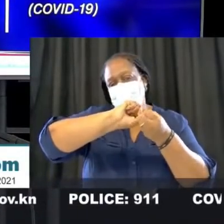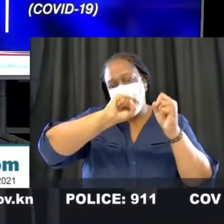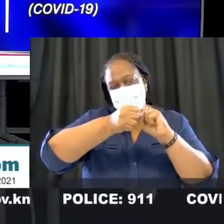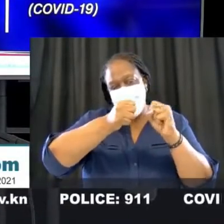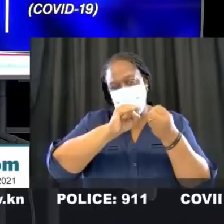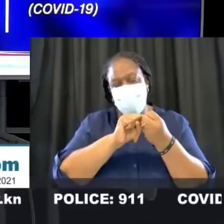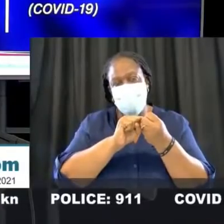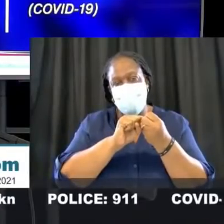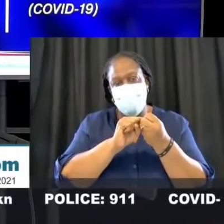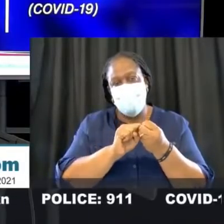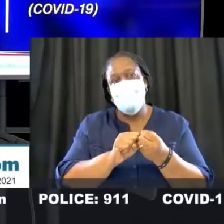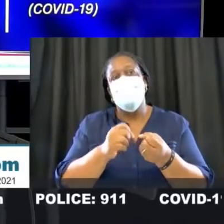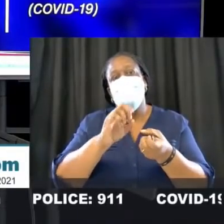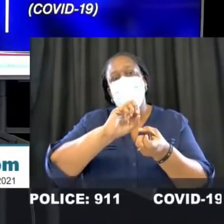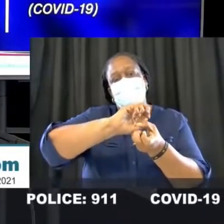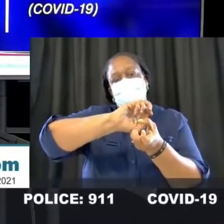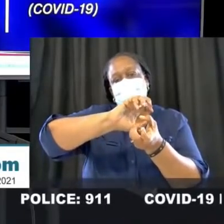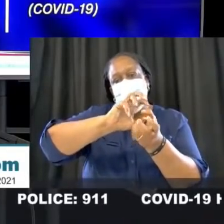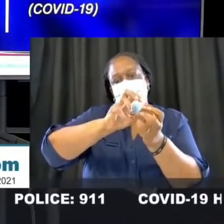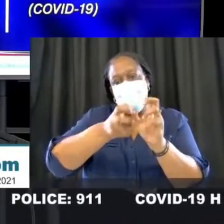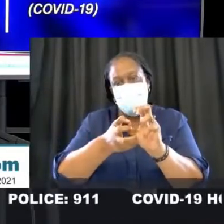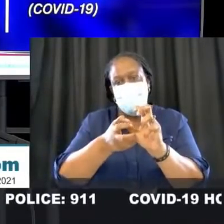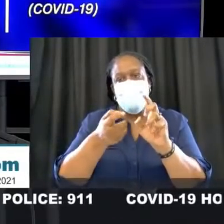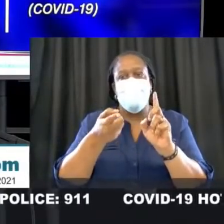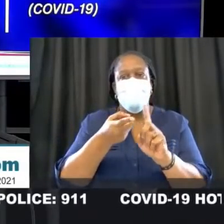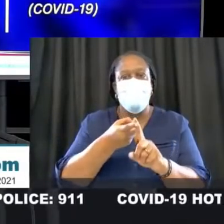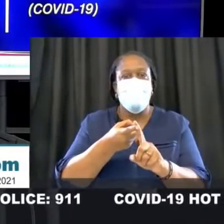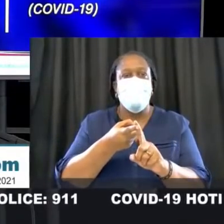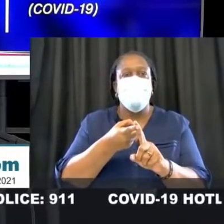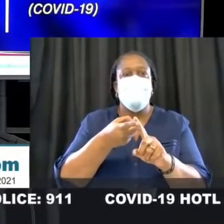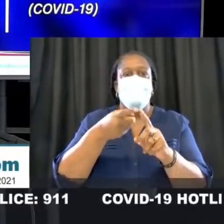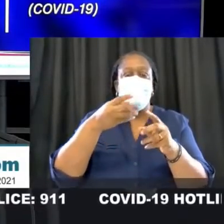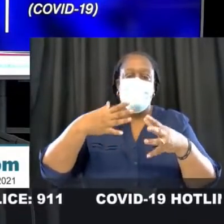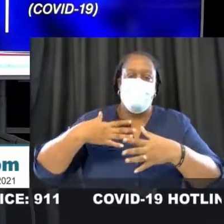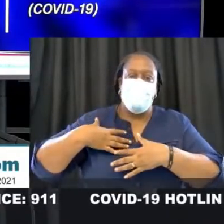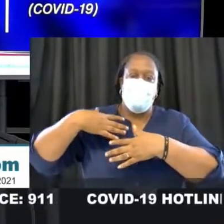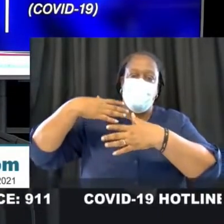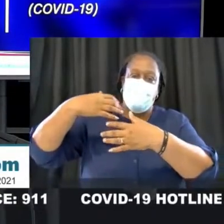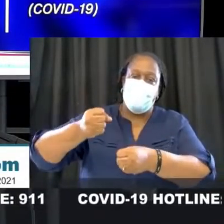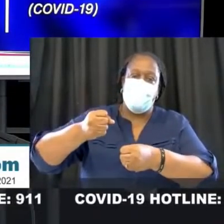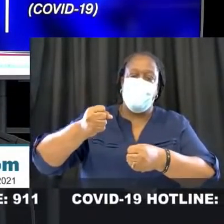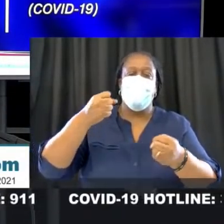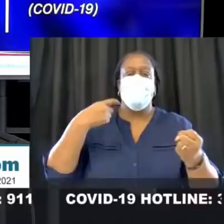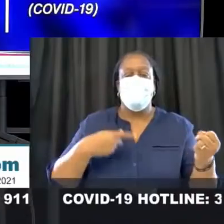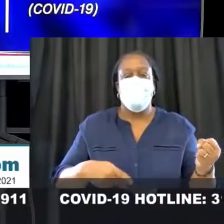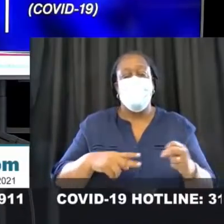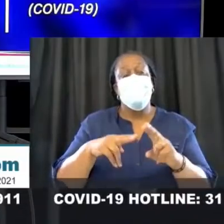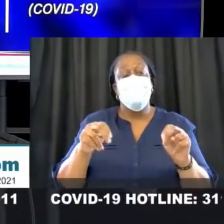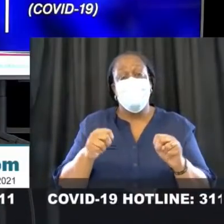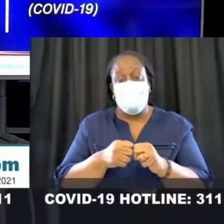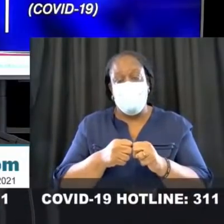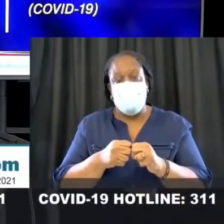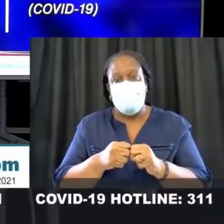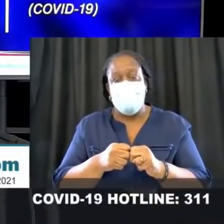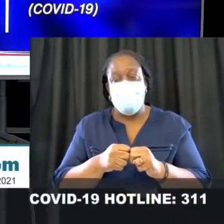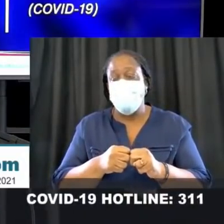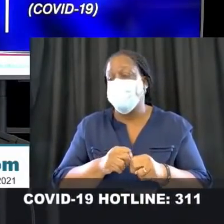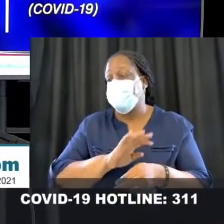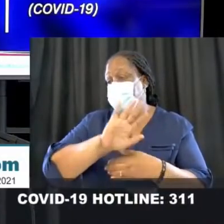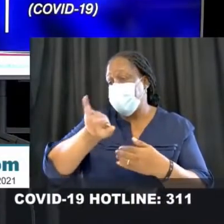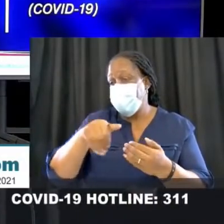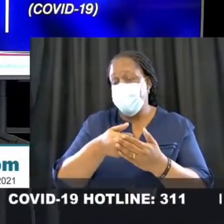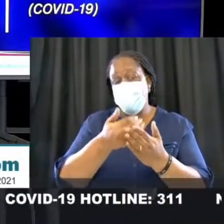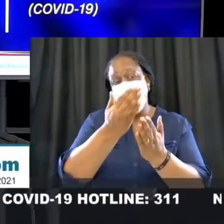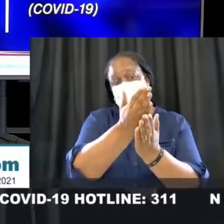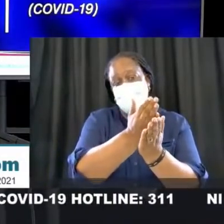safer and healthier St. Kitts and Nevis, and indeed, we are a part of what